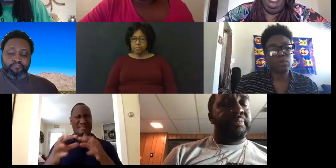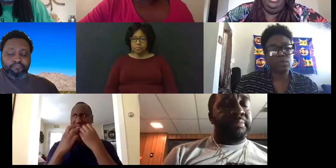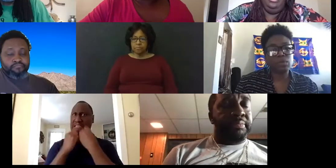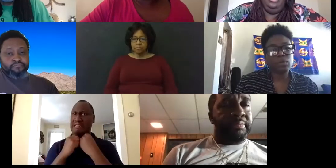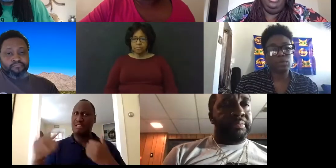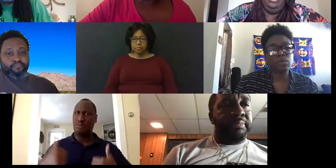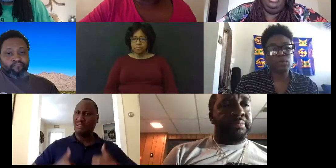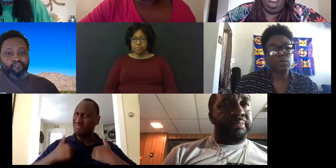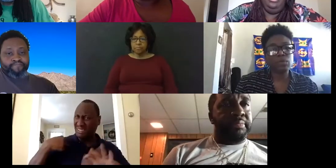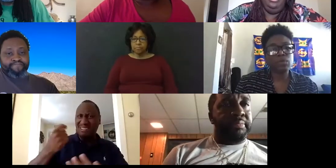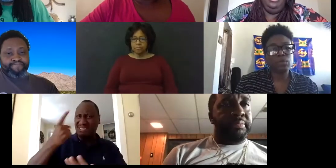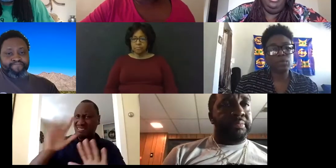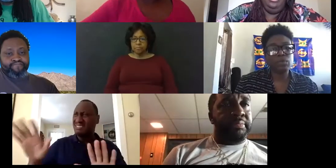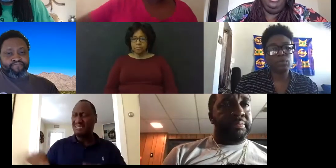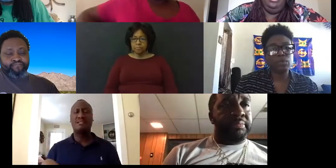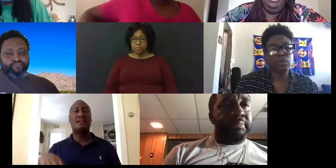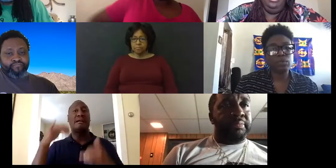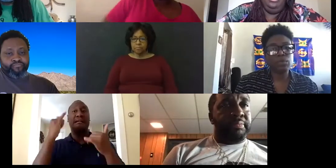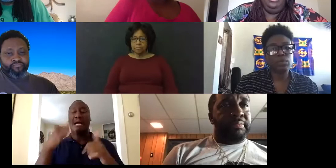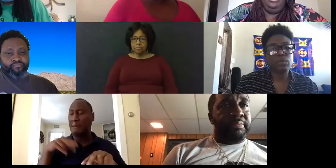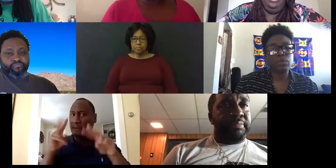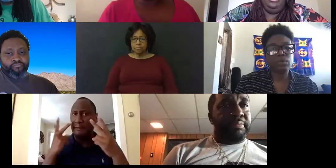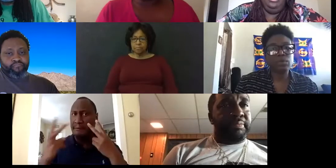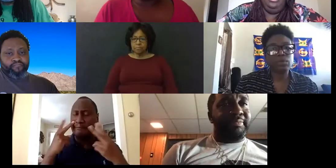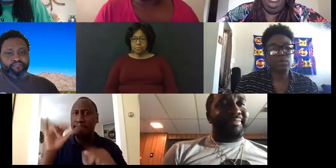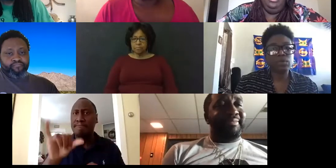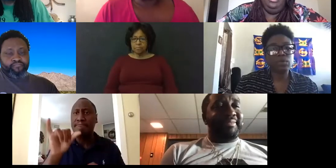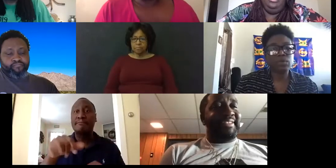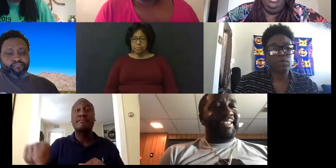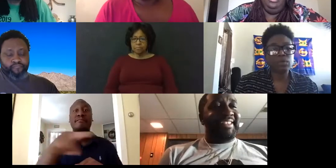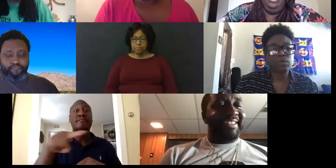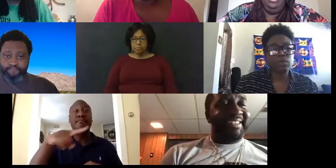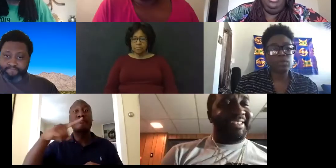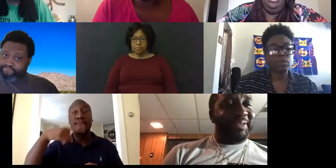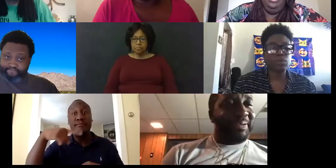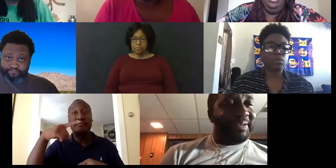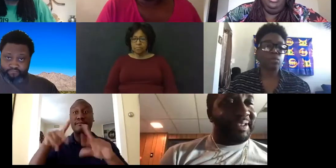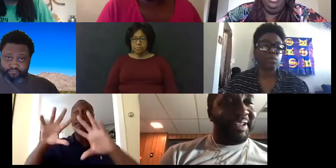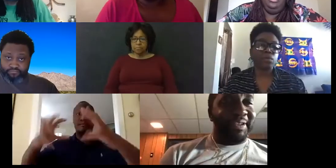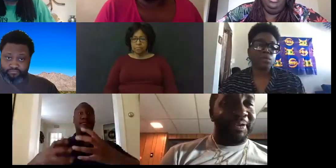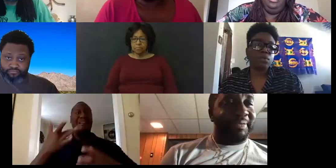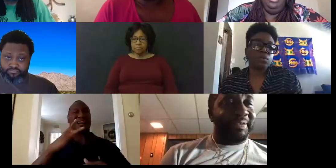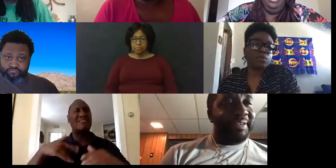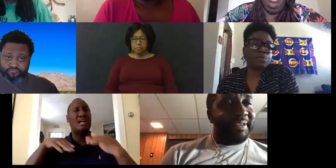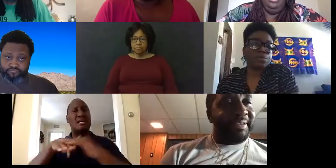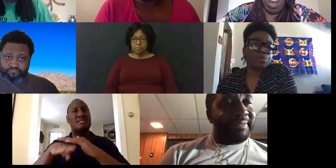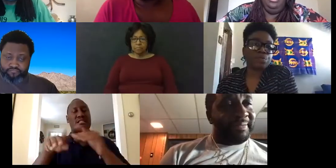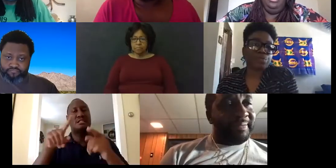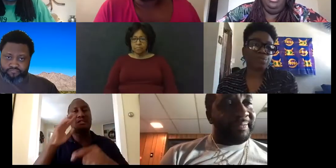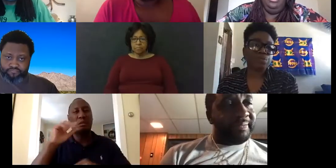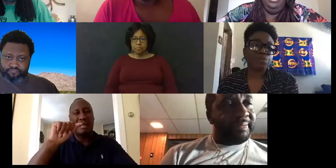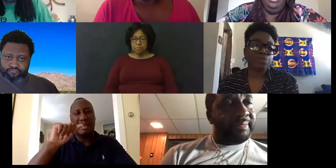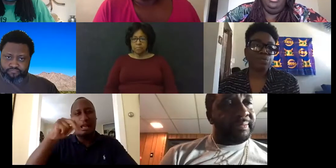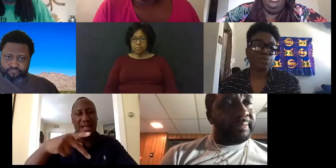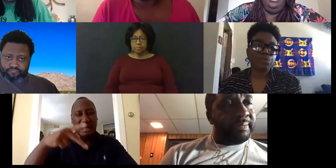know, interpreters were staying home. Of course, they have to save their lives, and we understand that. But now what I'm, you know, watching, the hearing